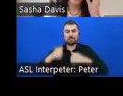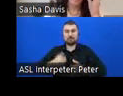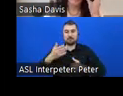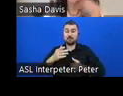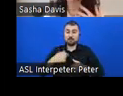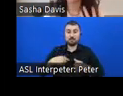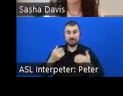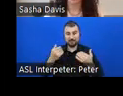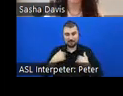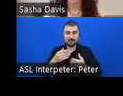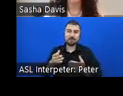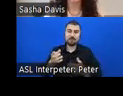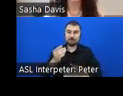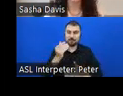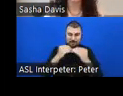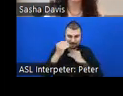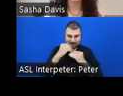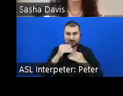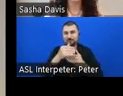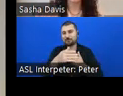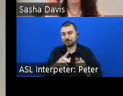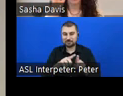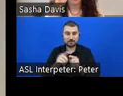then the bedrooms were on the fourth floor.